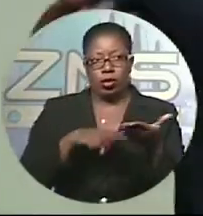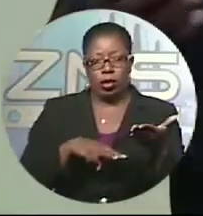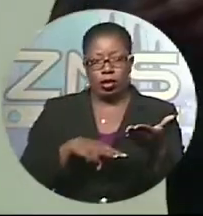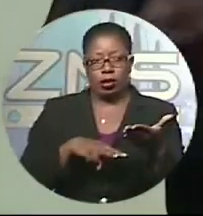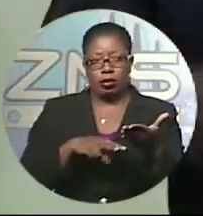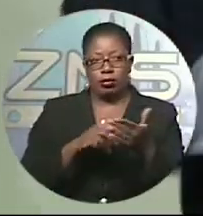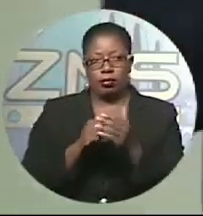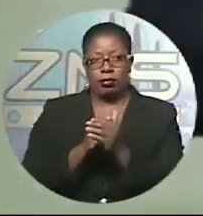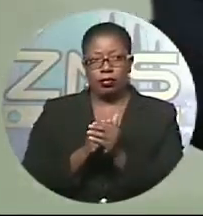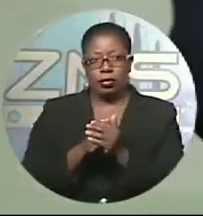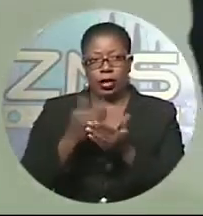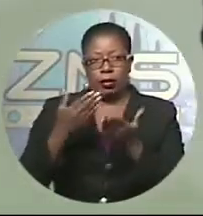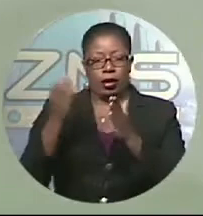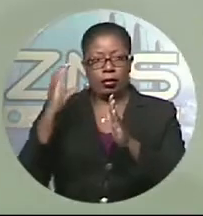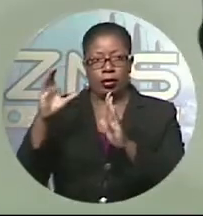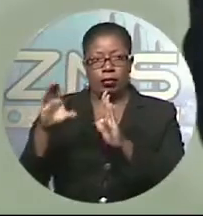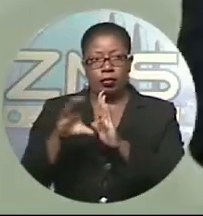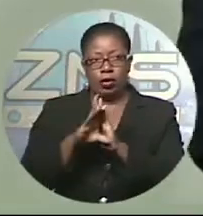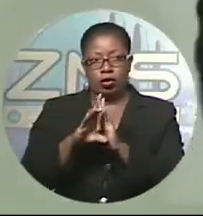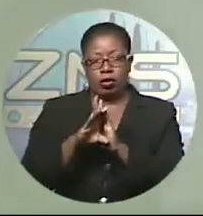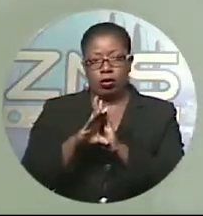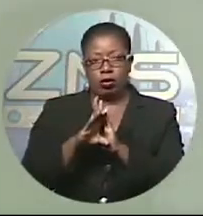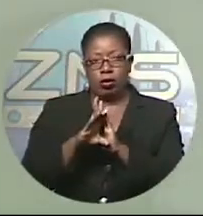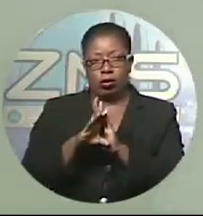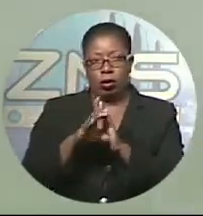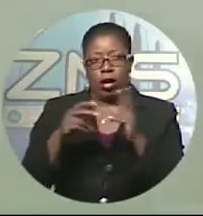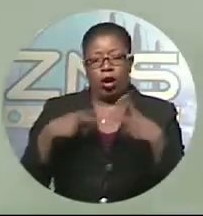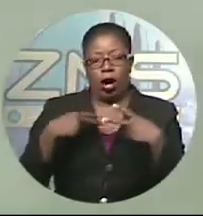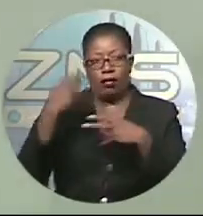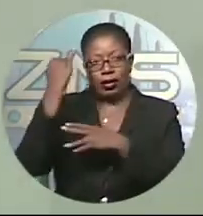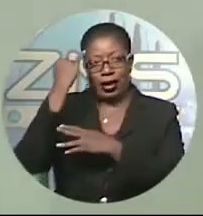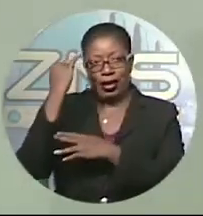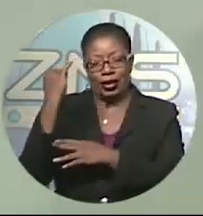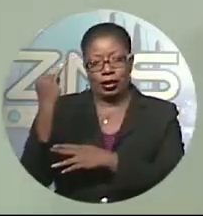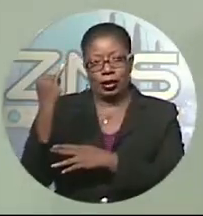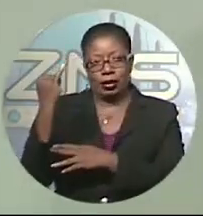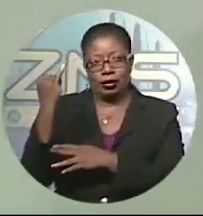picture what it was, how she,